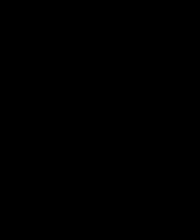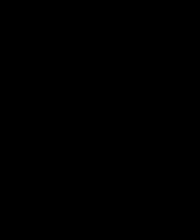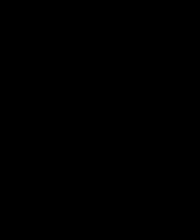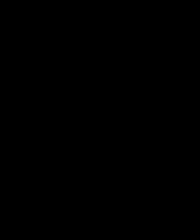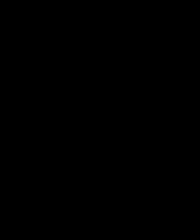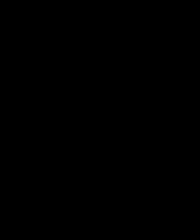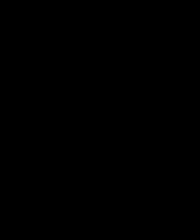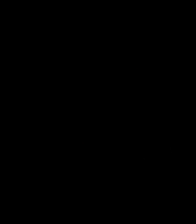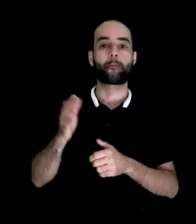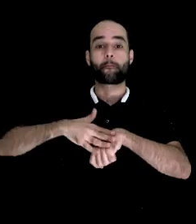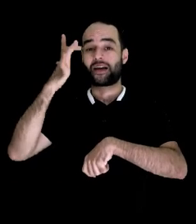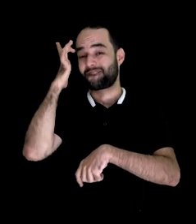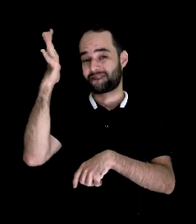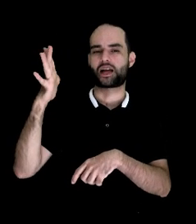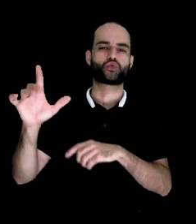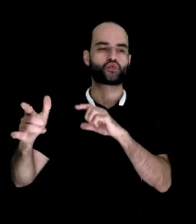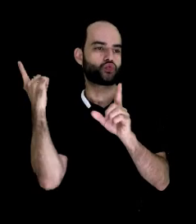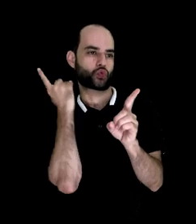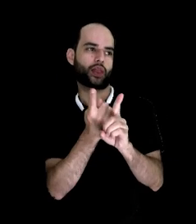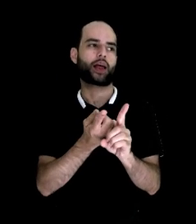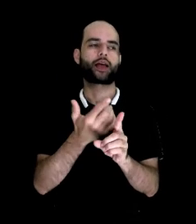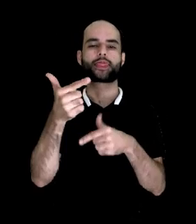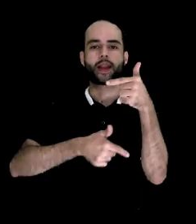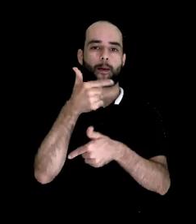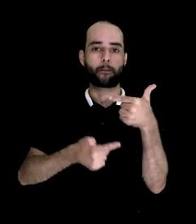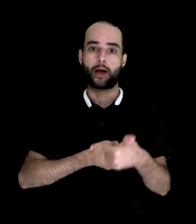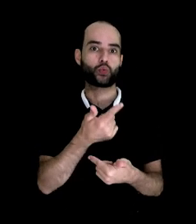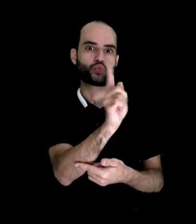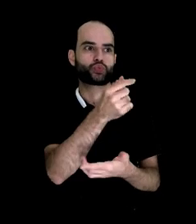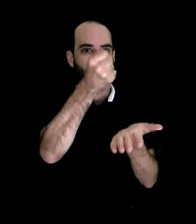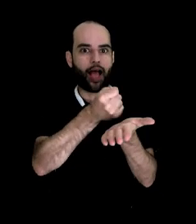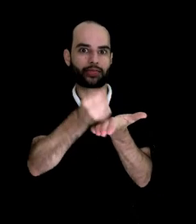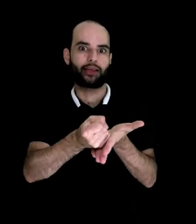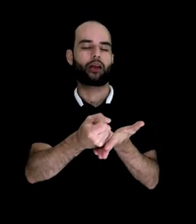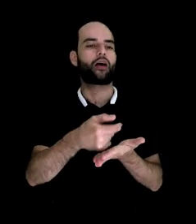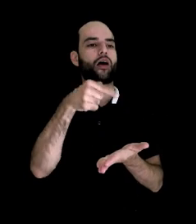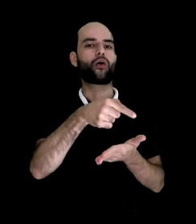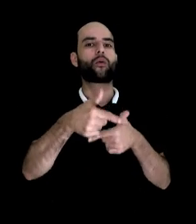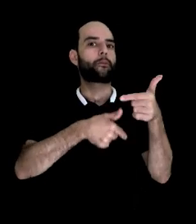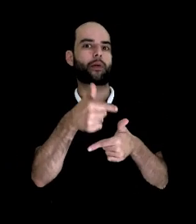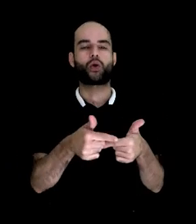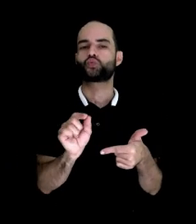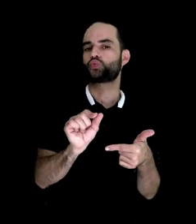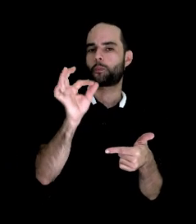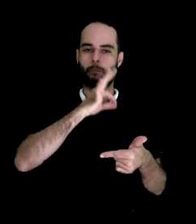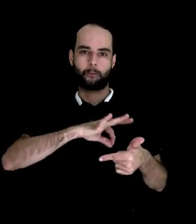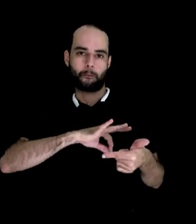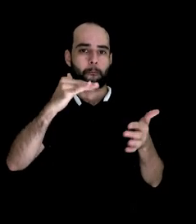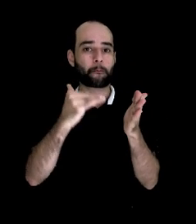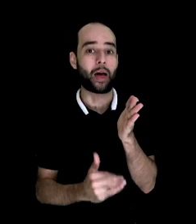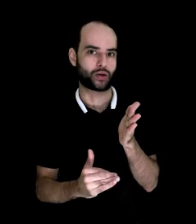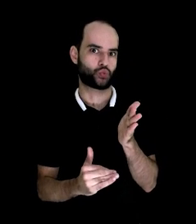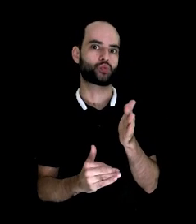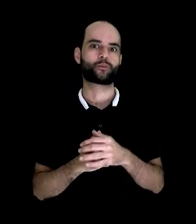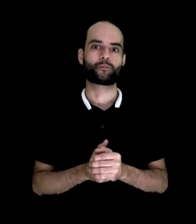almost 10% likely to look for a job, people with other disabilities 10%, and people without disabilities almost